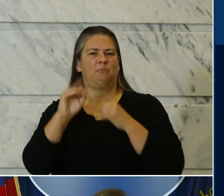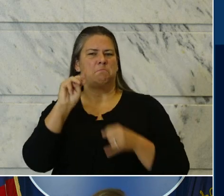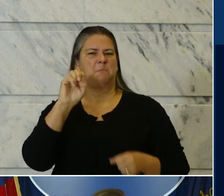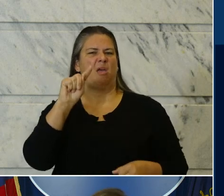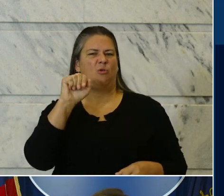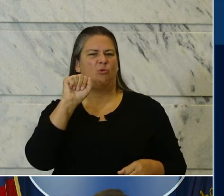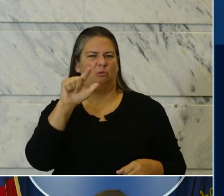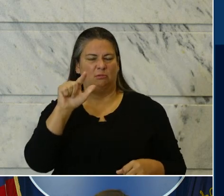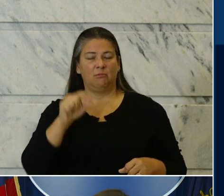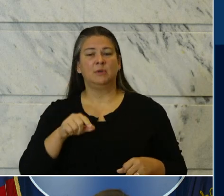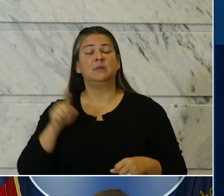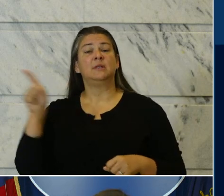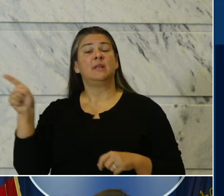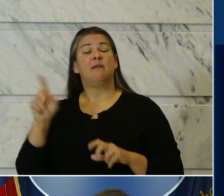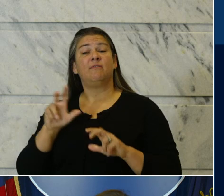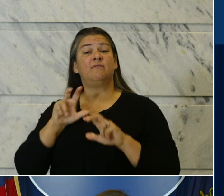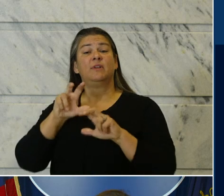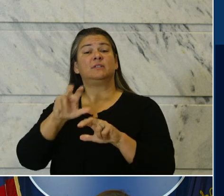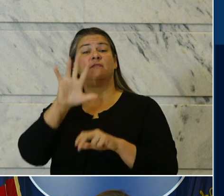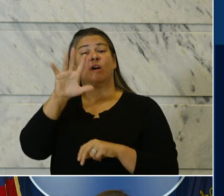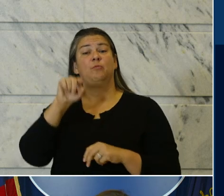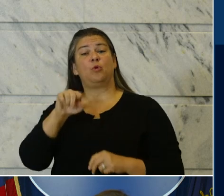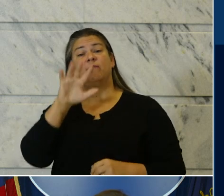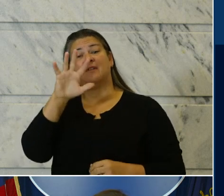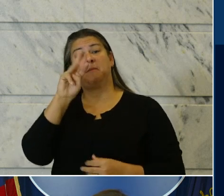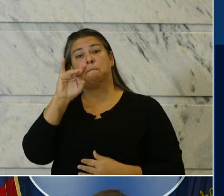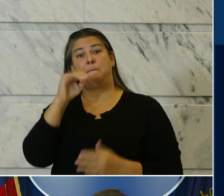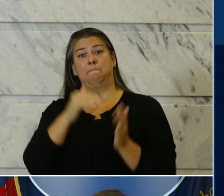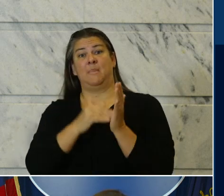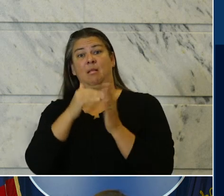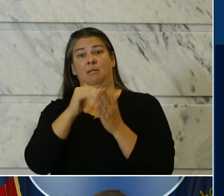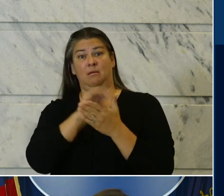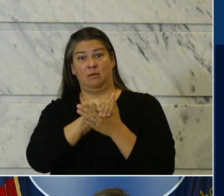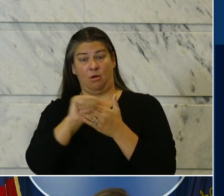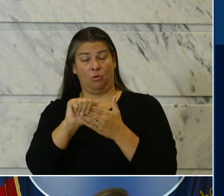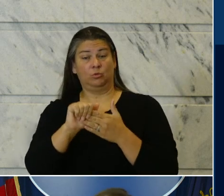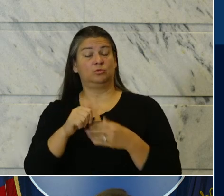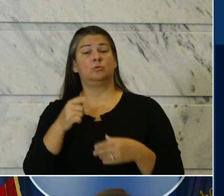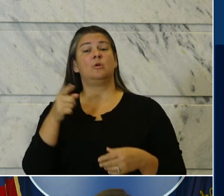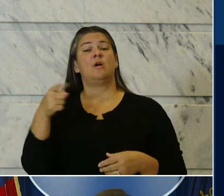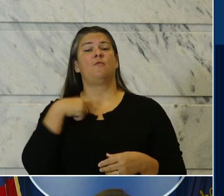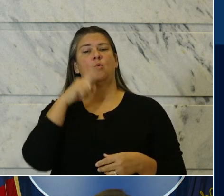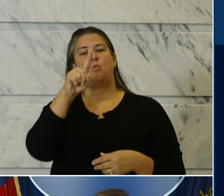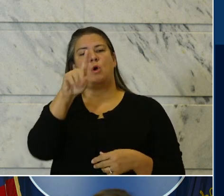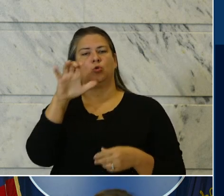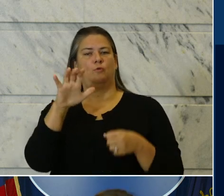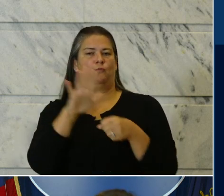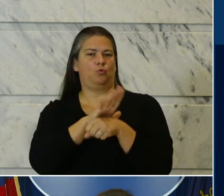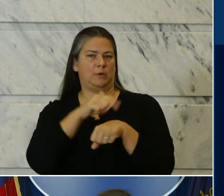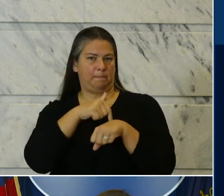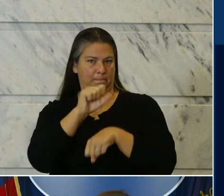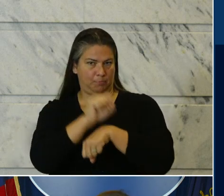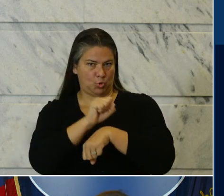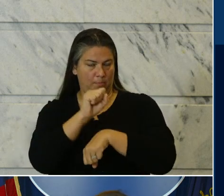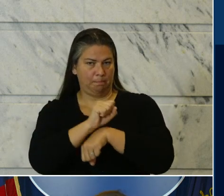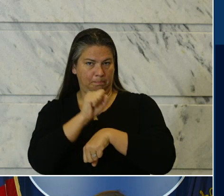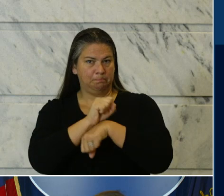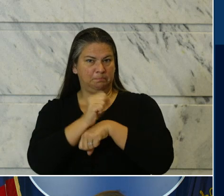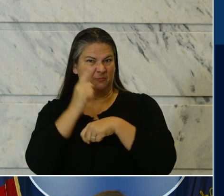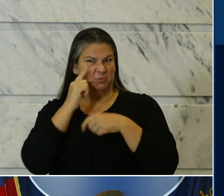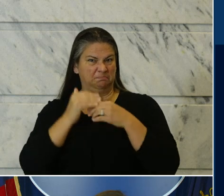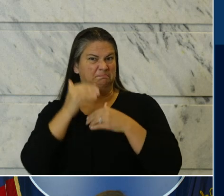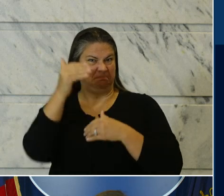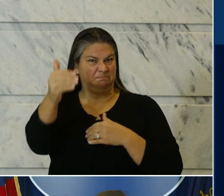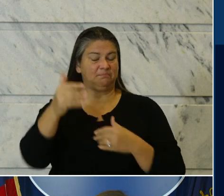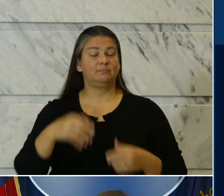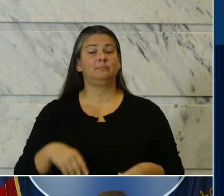to invest nearly $5.5 million and create up to 100 full-time jobs in the years ahead.